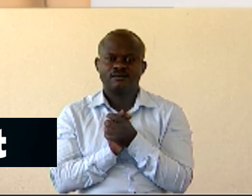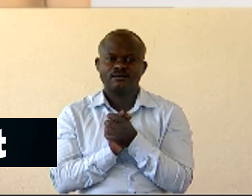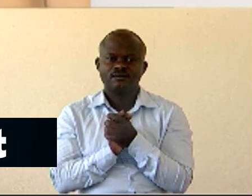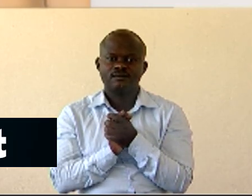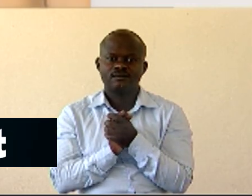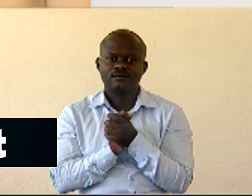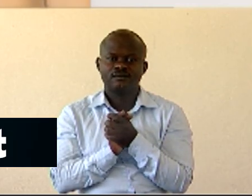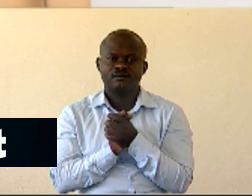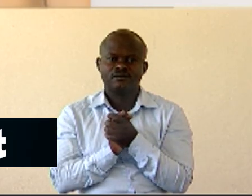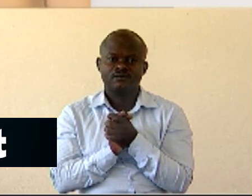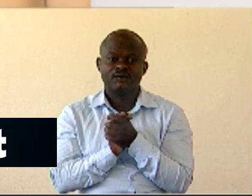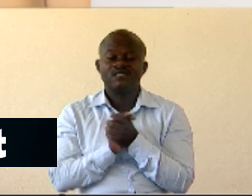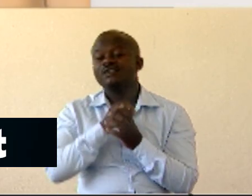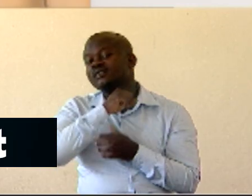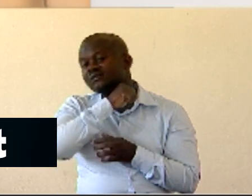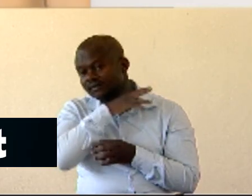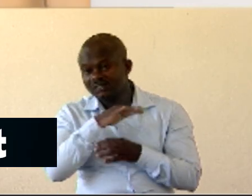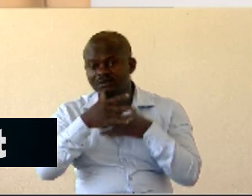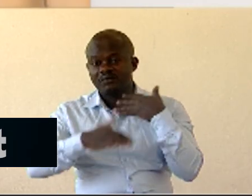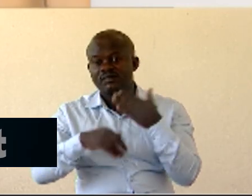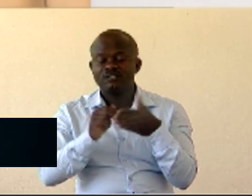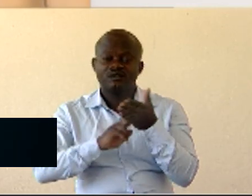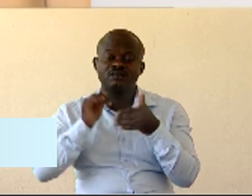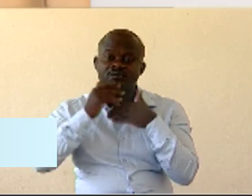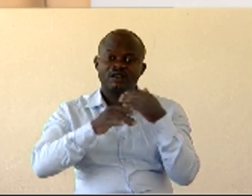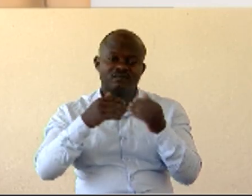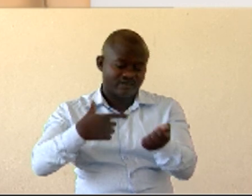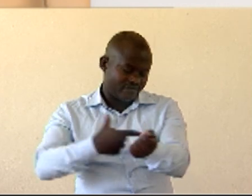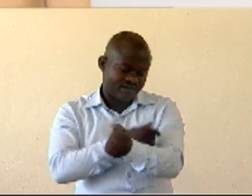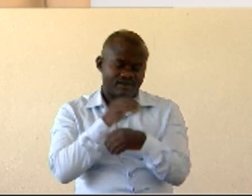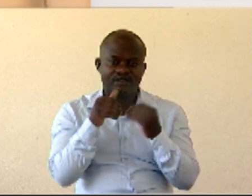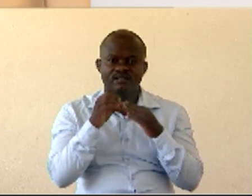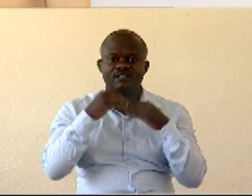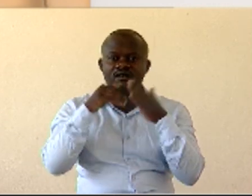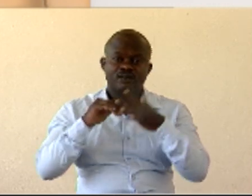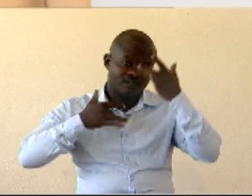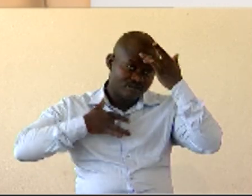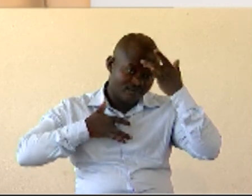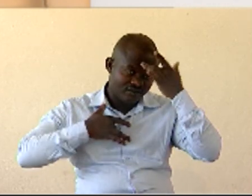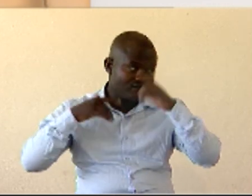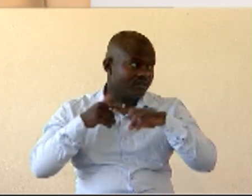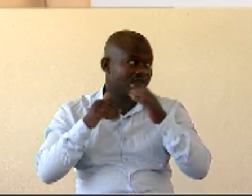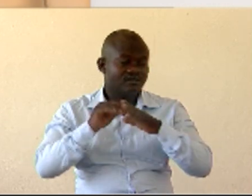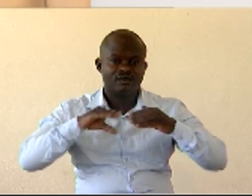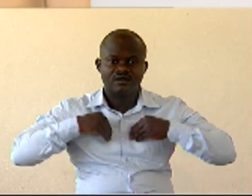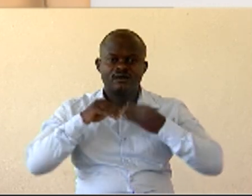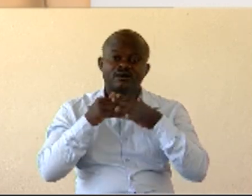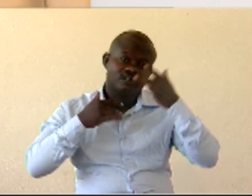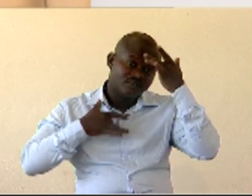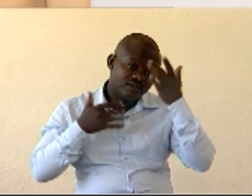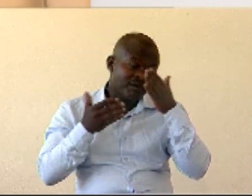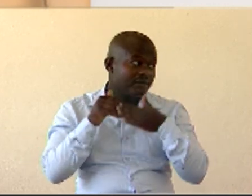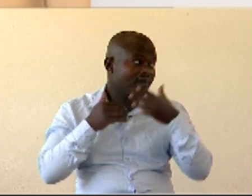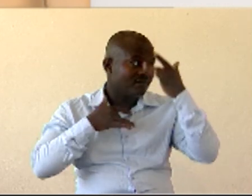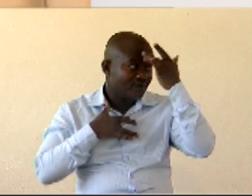A contaminated blood used during a blood transfusion can lead into a transmission of disease. Let's have that patient, maybe the